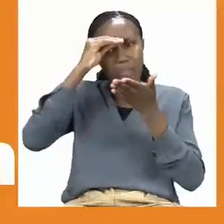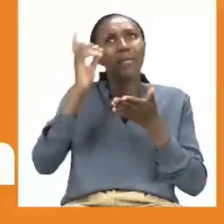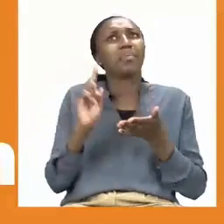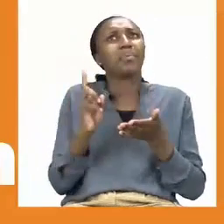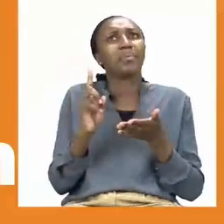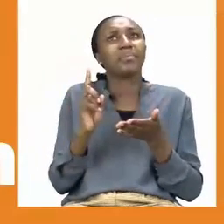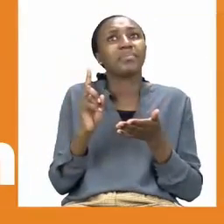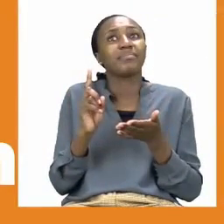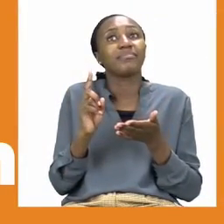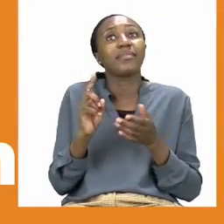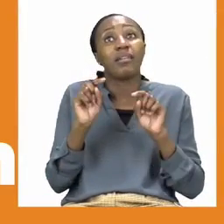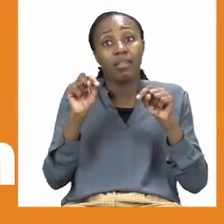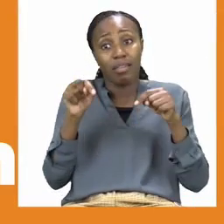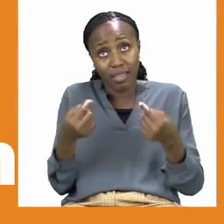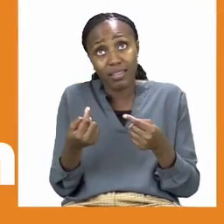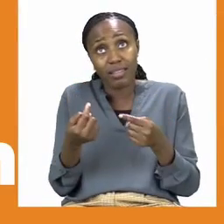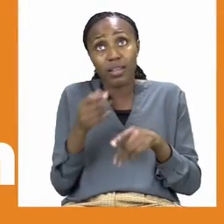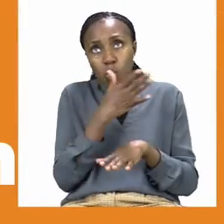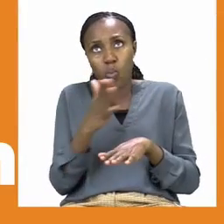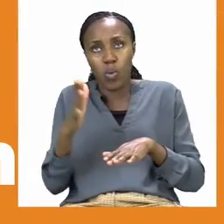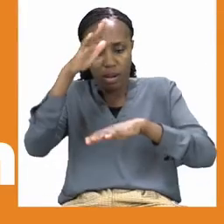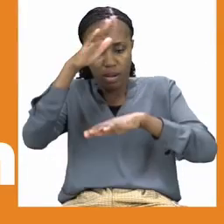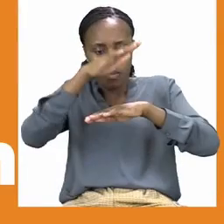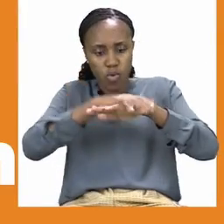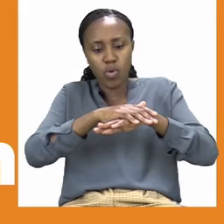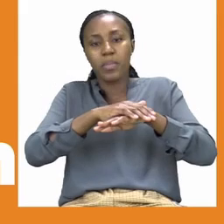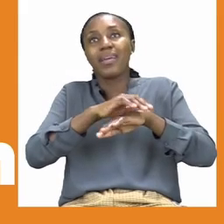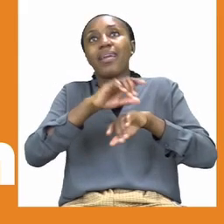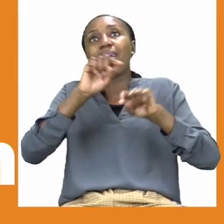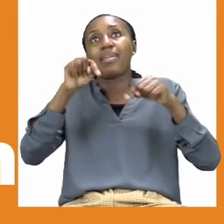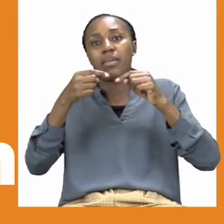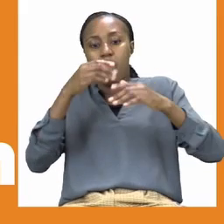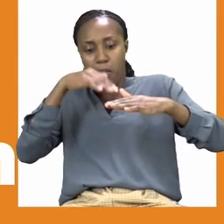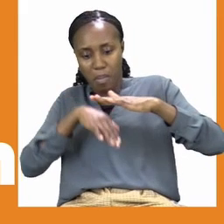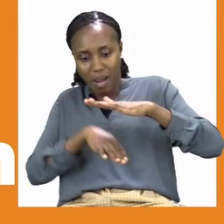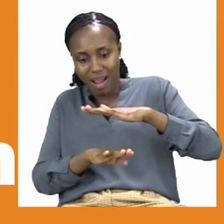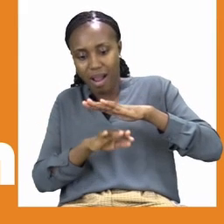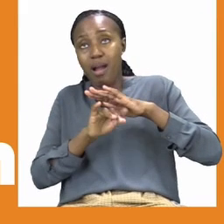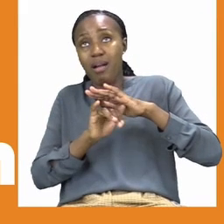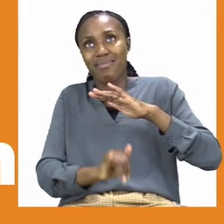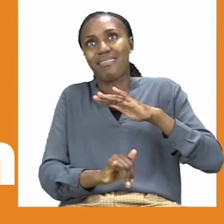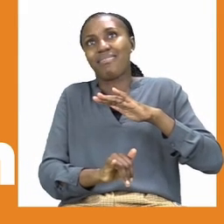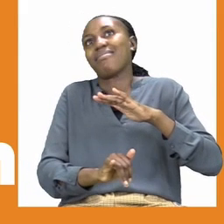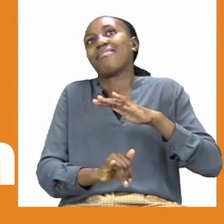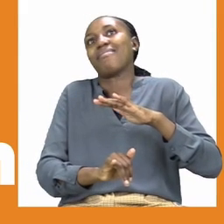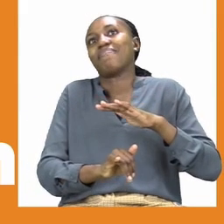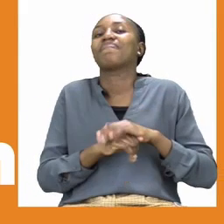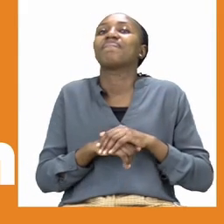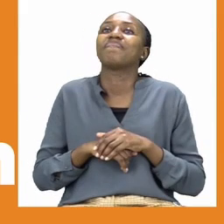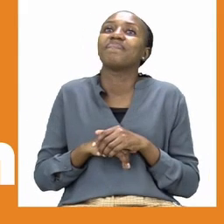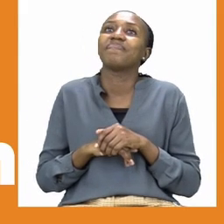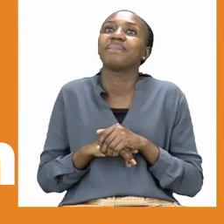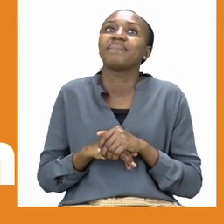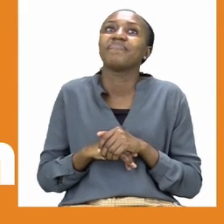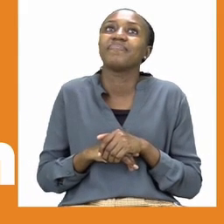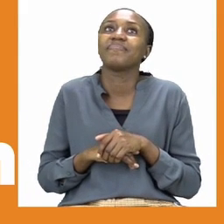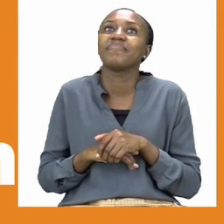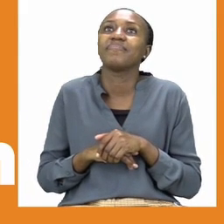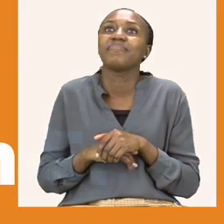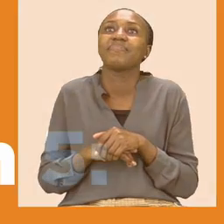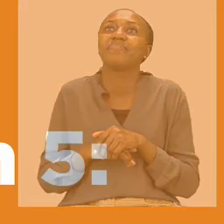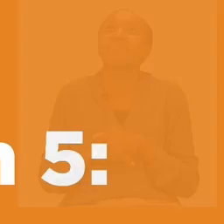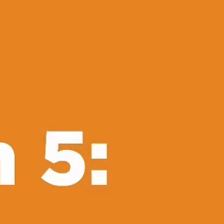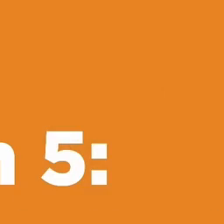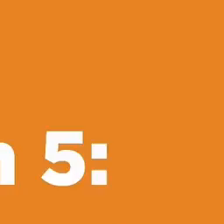today. In today's lesson, we will do floating and sinking.